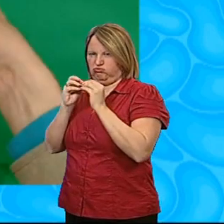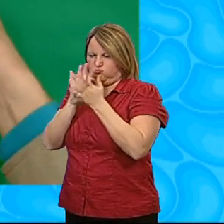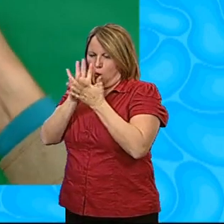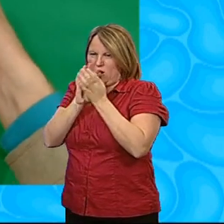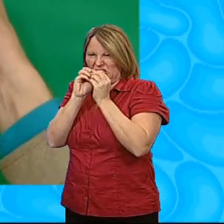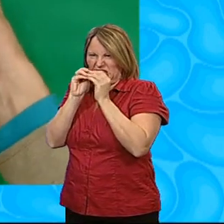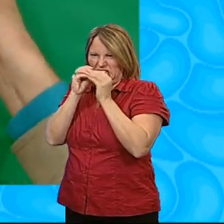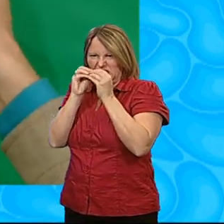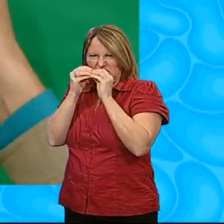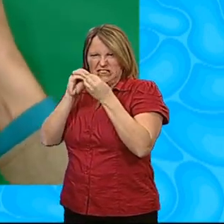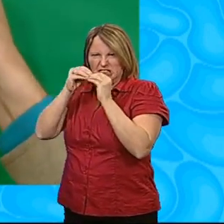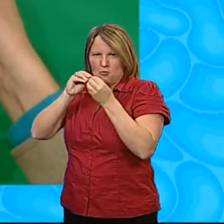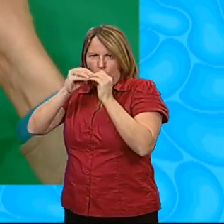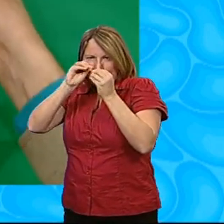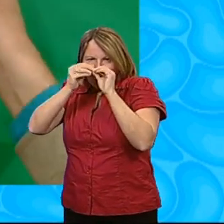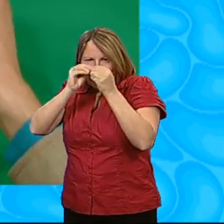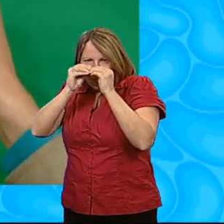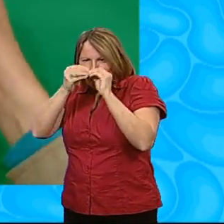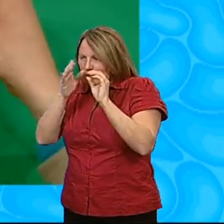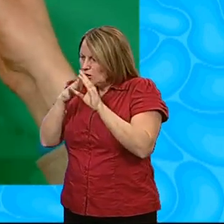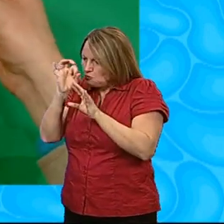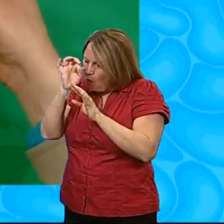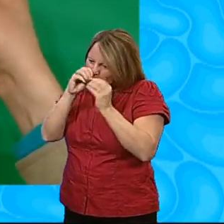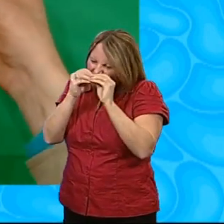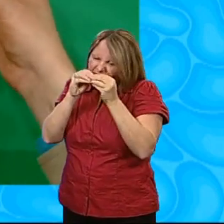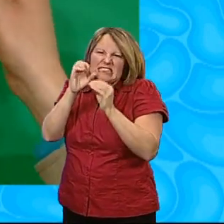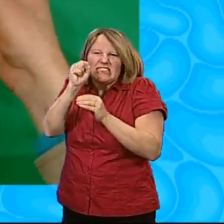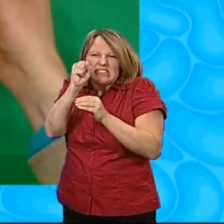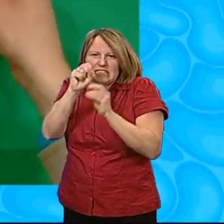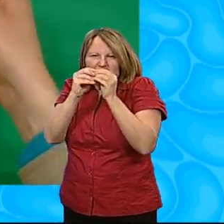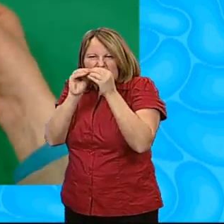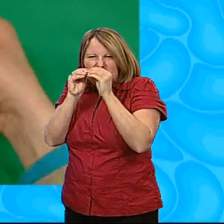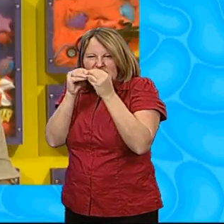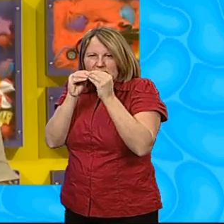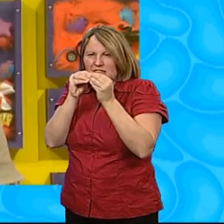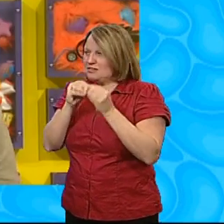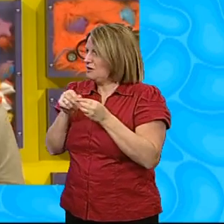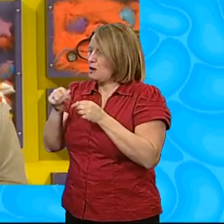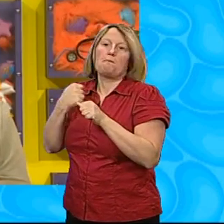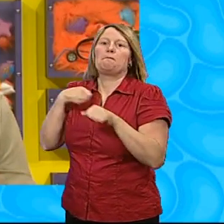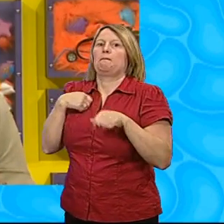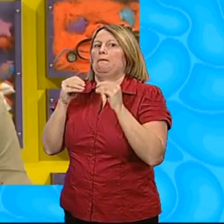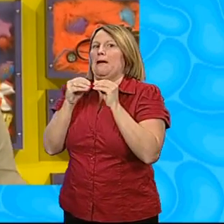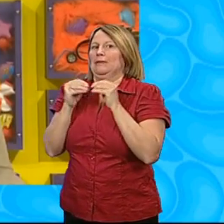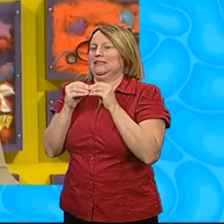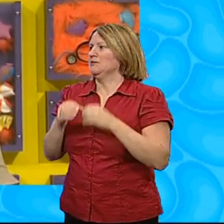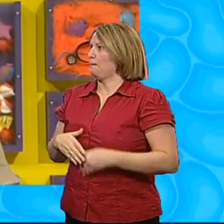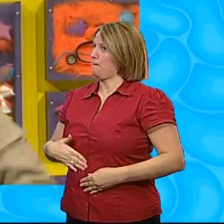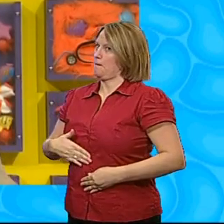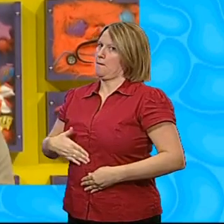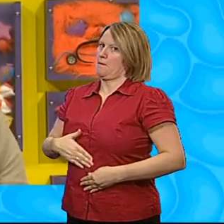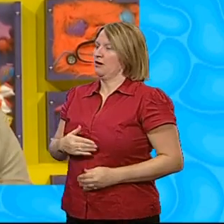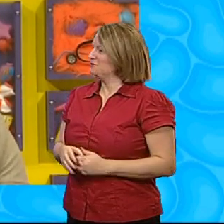lots and lots of small, tiny tissue paper balls very tightly. These will be our baked beans.